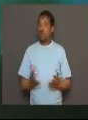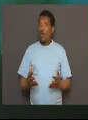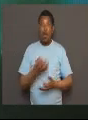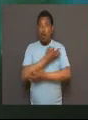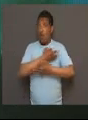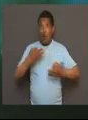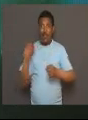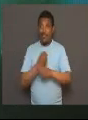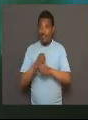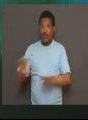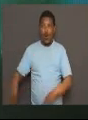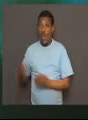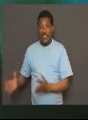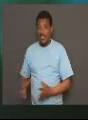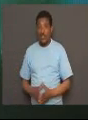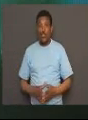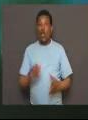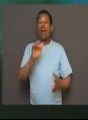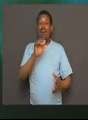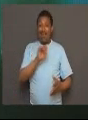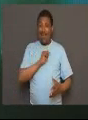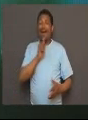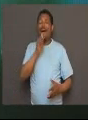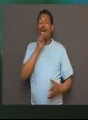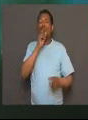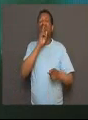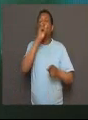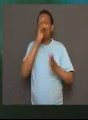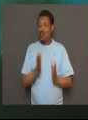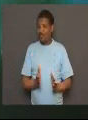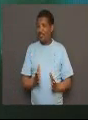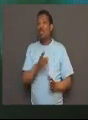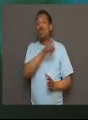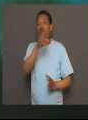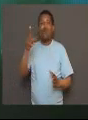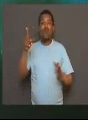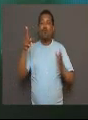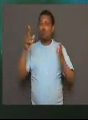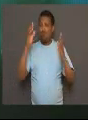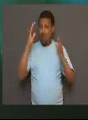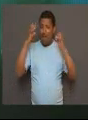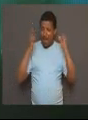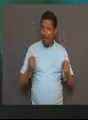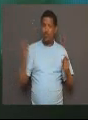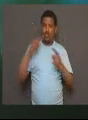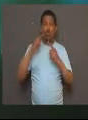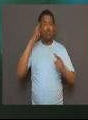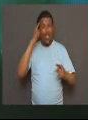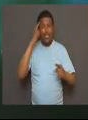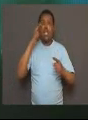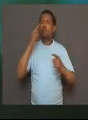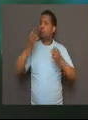Well done, students. I am sure that you were able to think of many examples